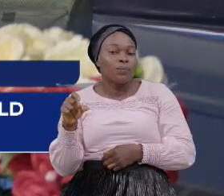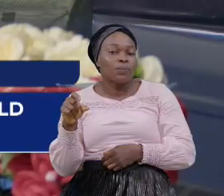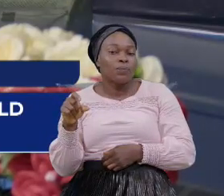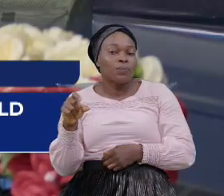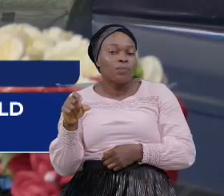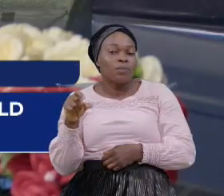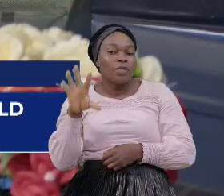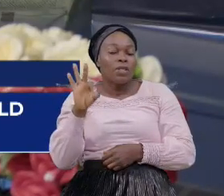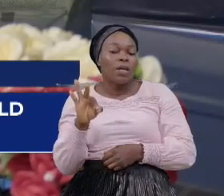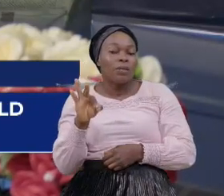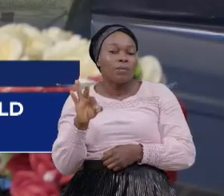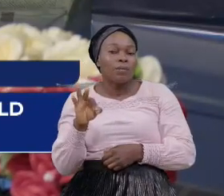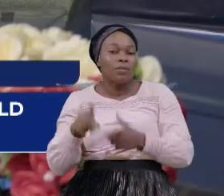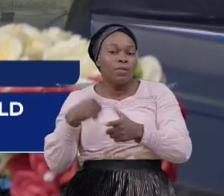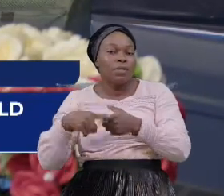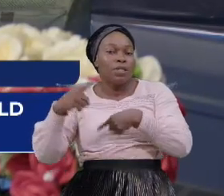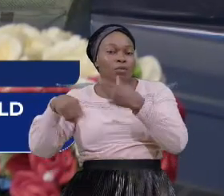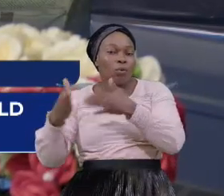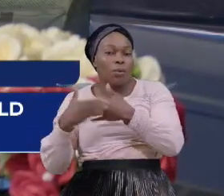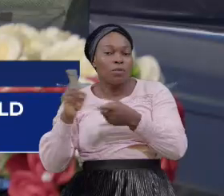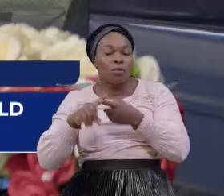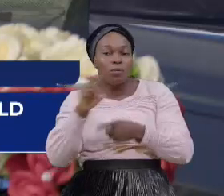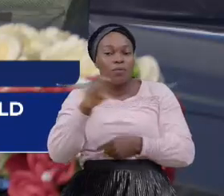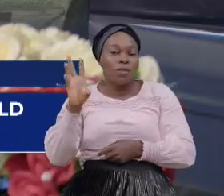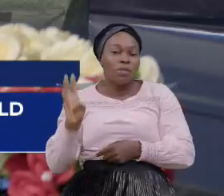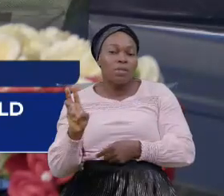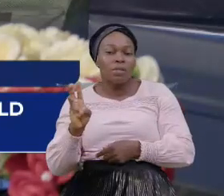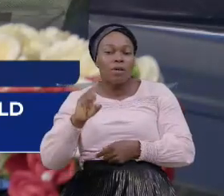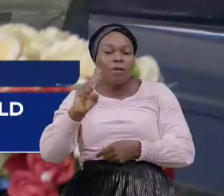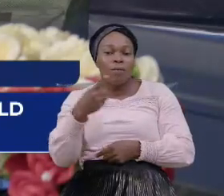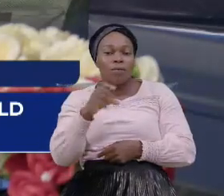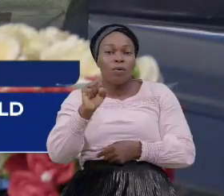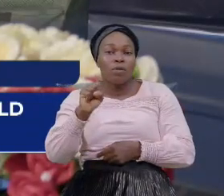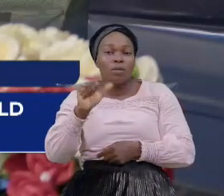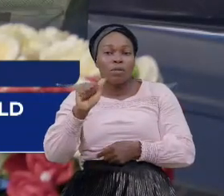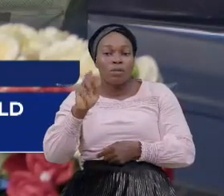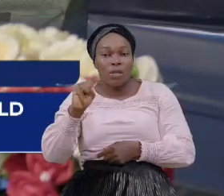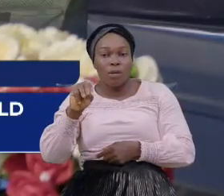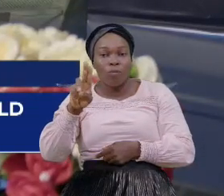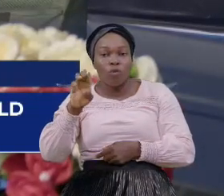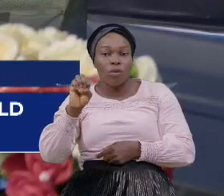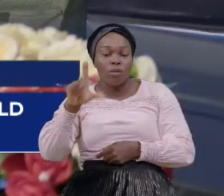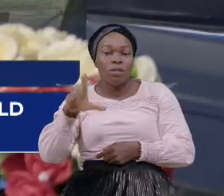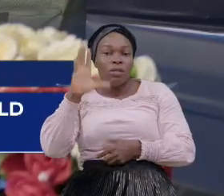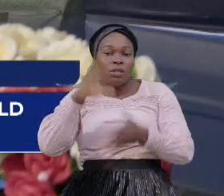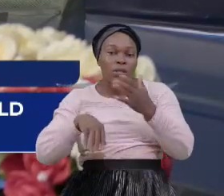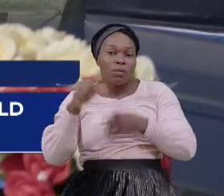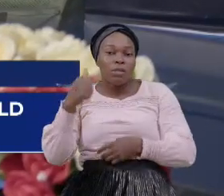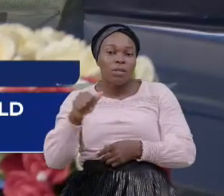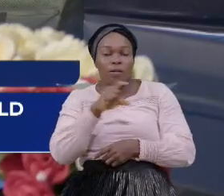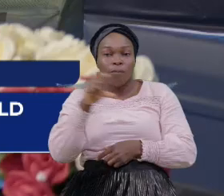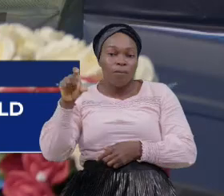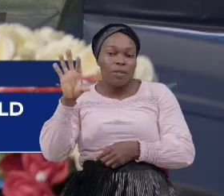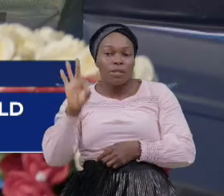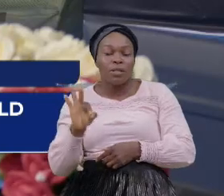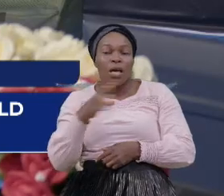go back to verse 6. In 1 Samuel chapter 10, verse 9. And it was so that